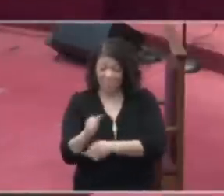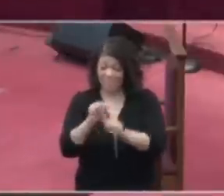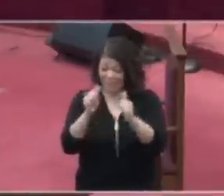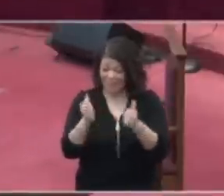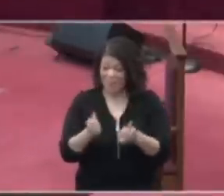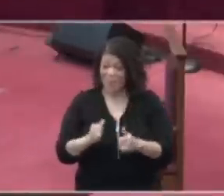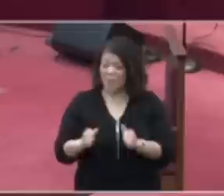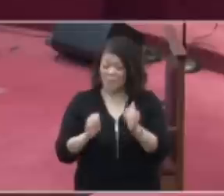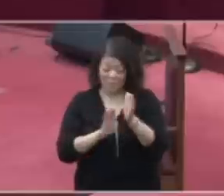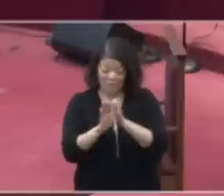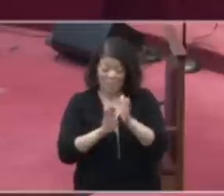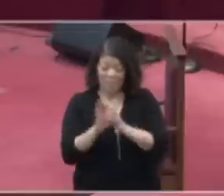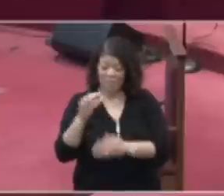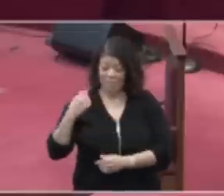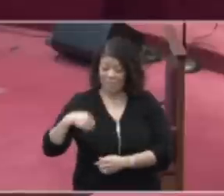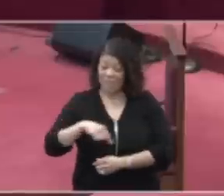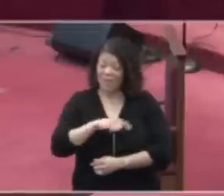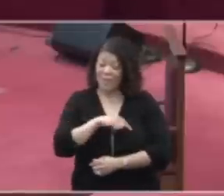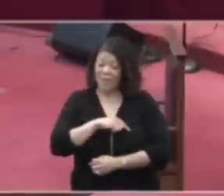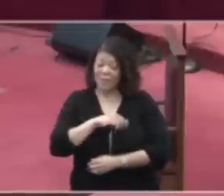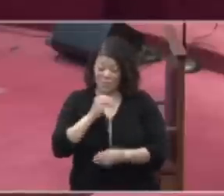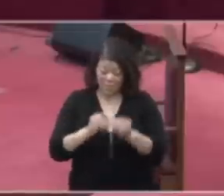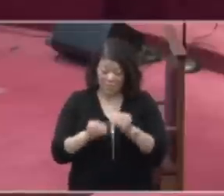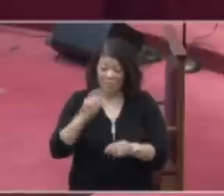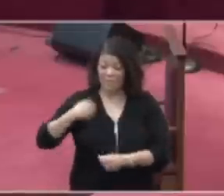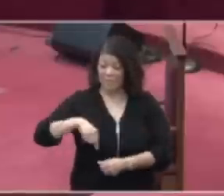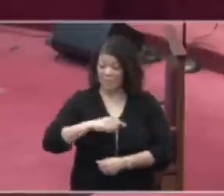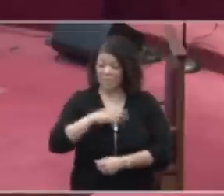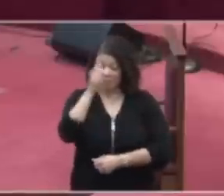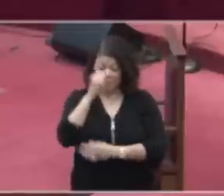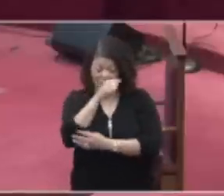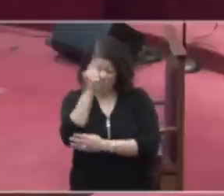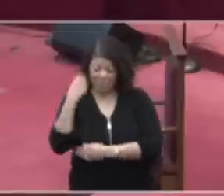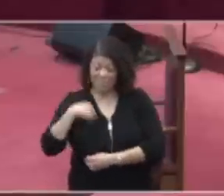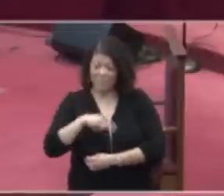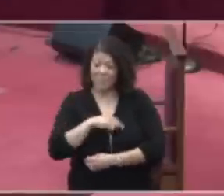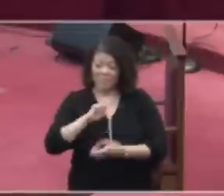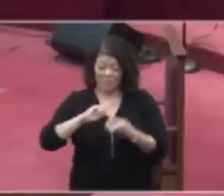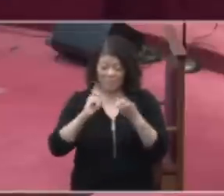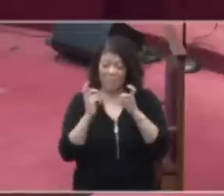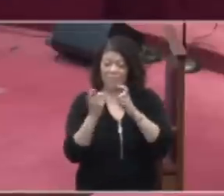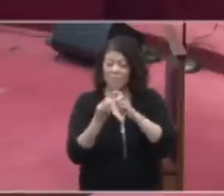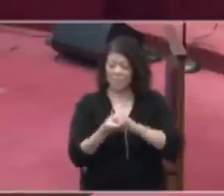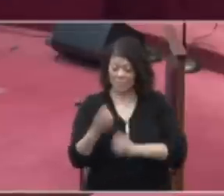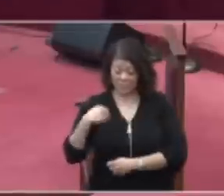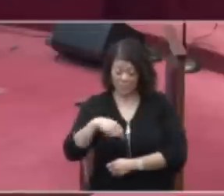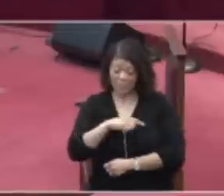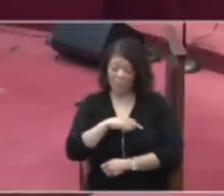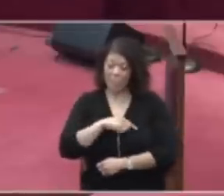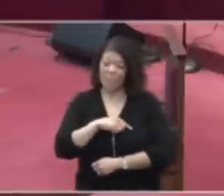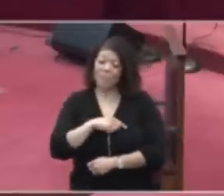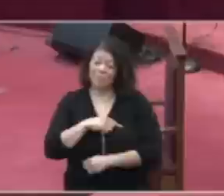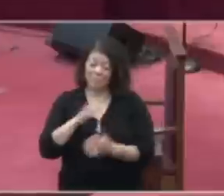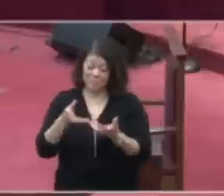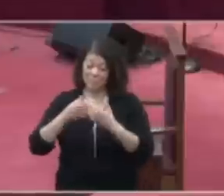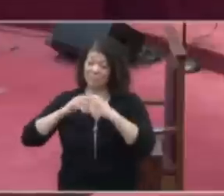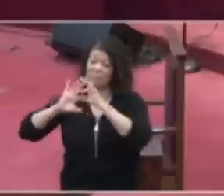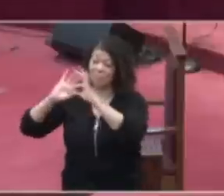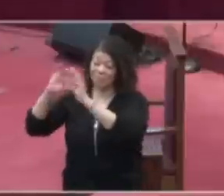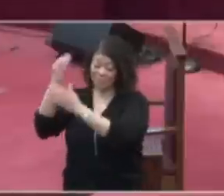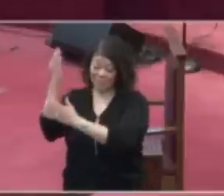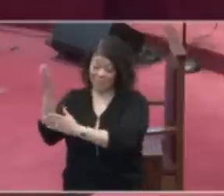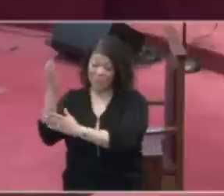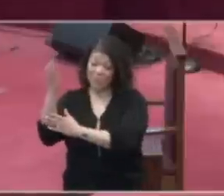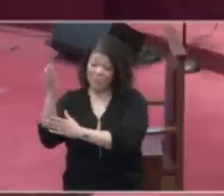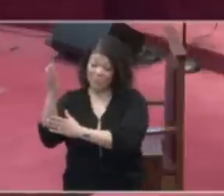and fill us and fix us and anoint us and transform us for your glory? And we know that whenever we